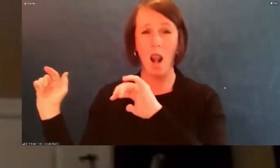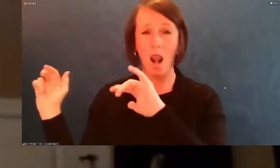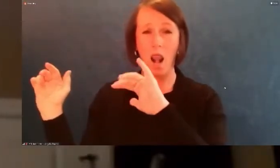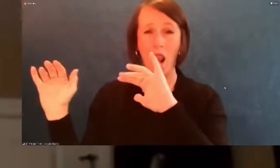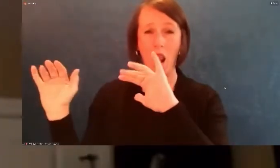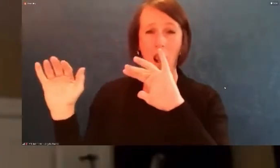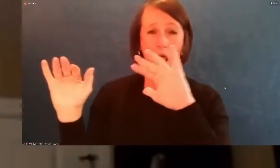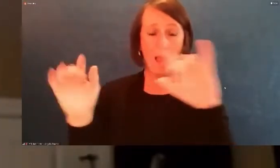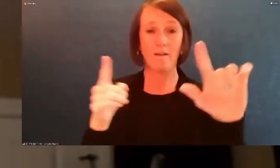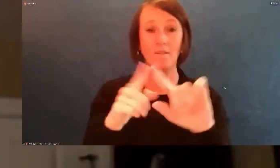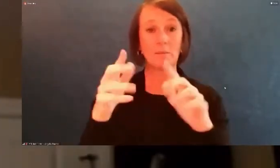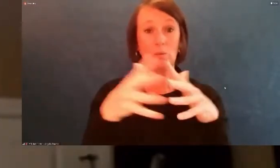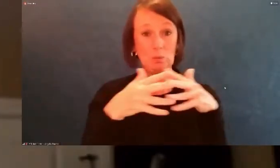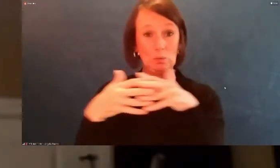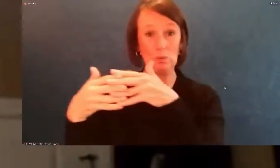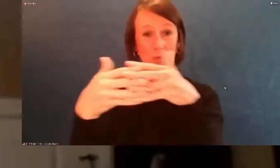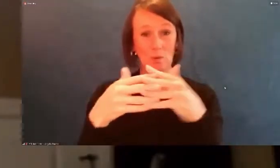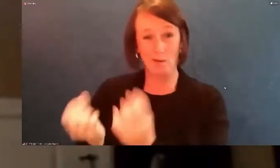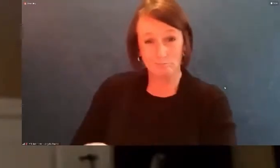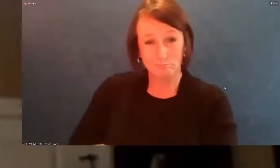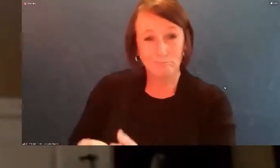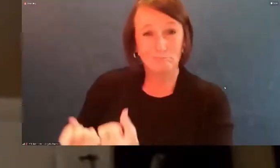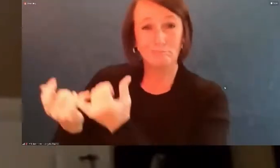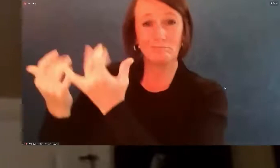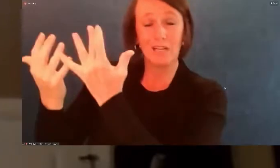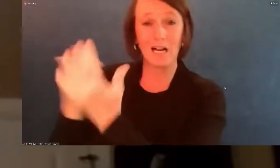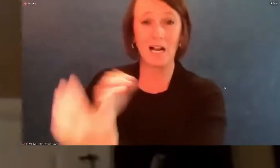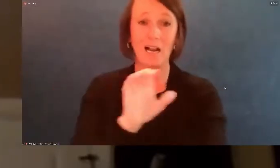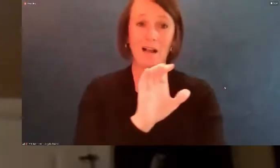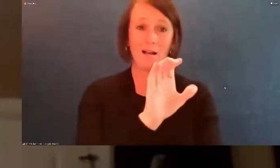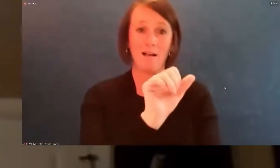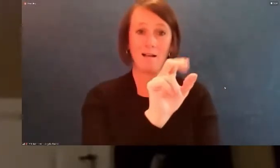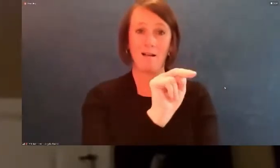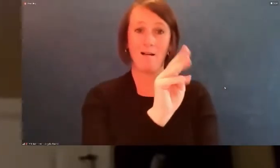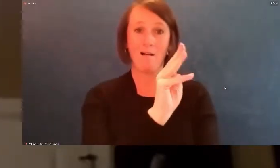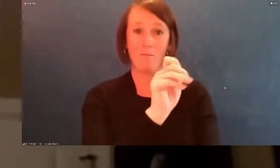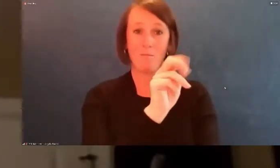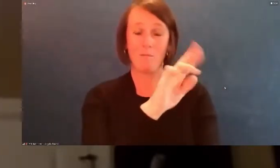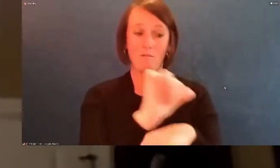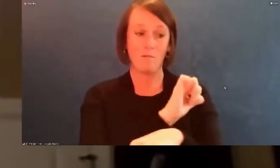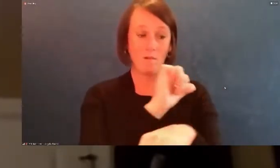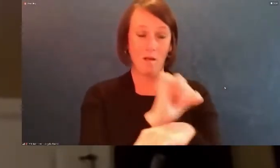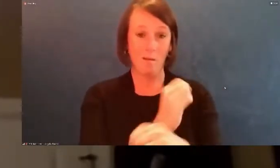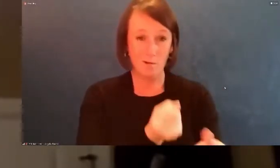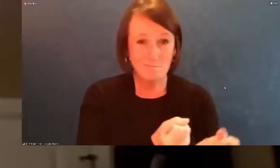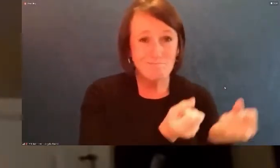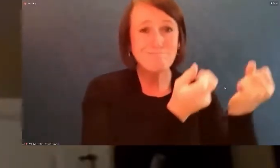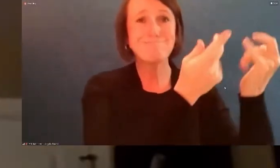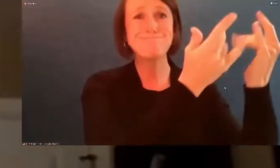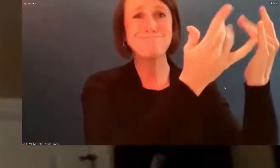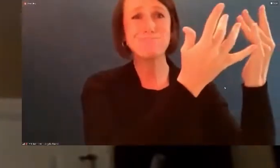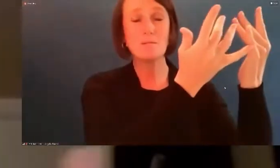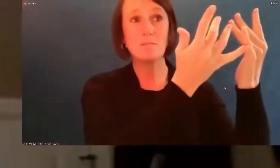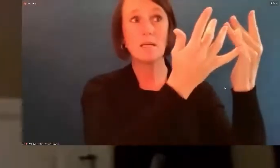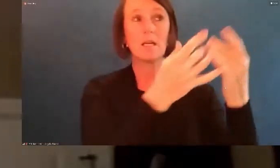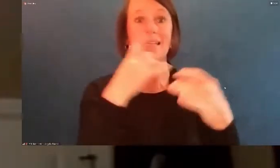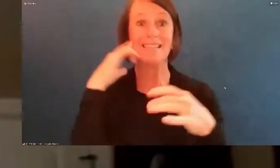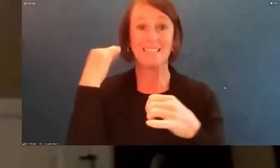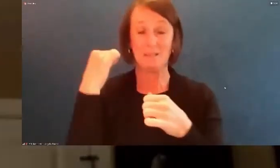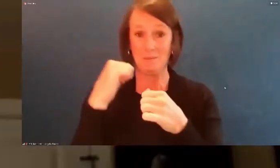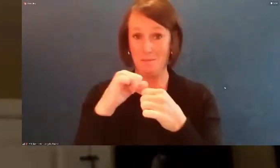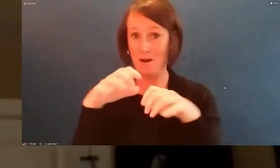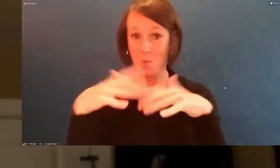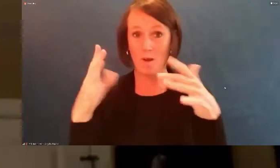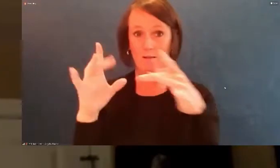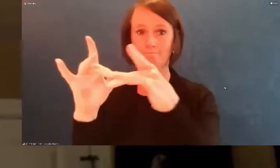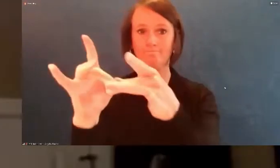in the United States and in Canmore, Alberta. And it's another reminder that we're all connected, that